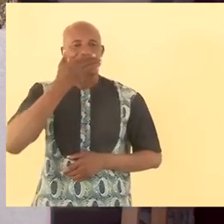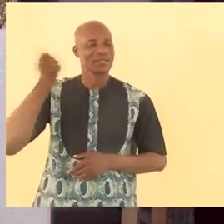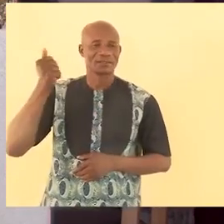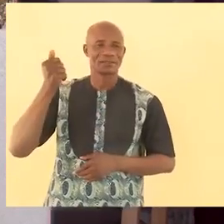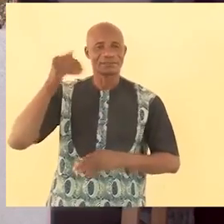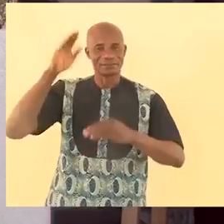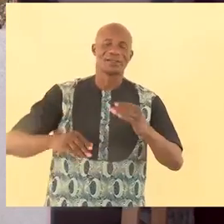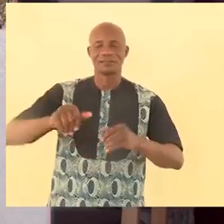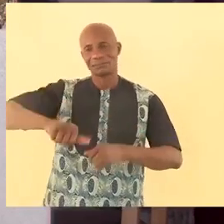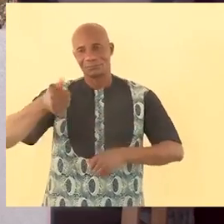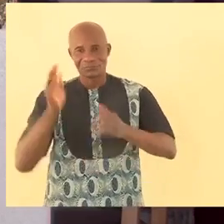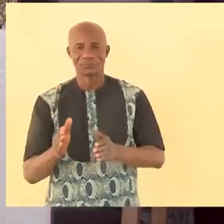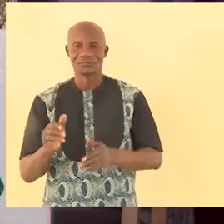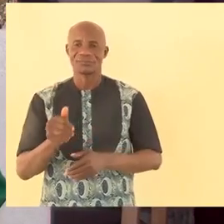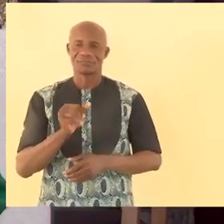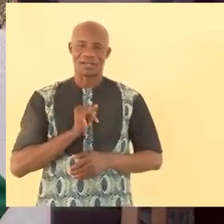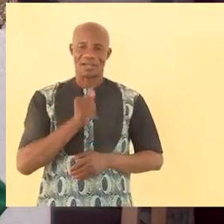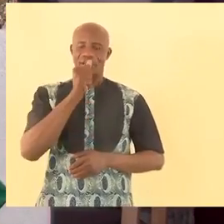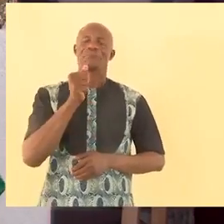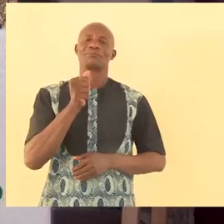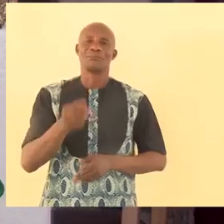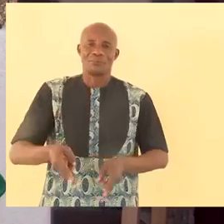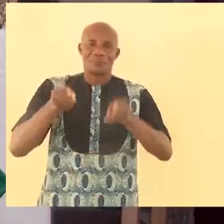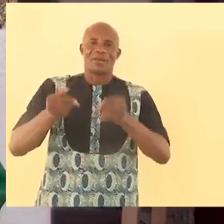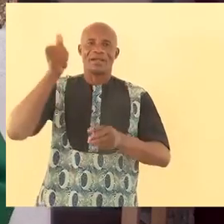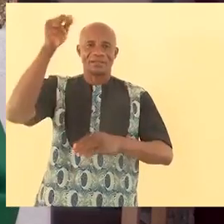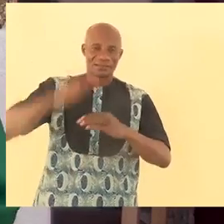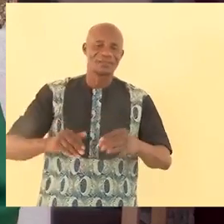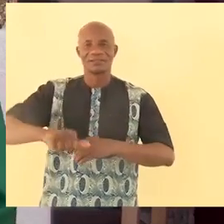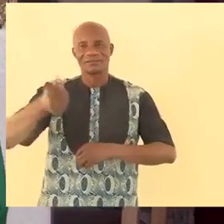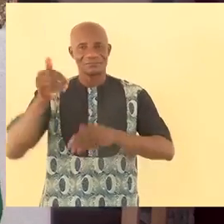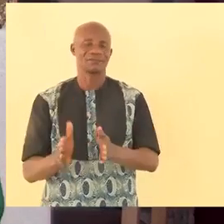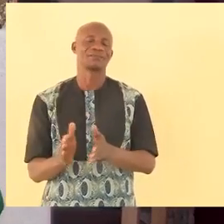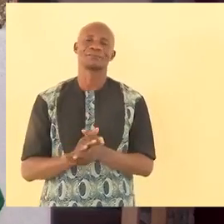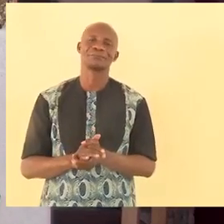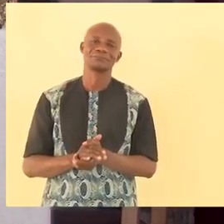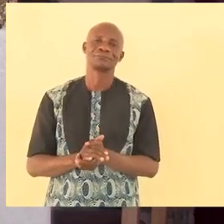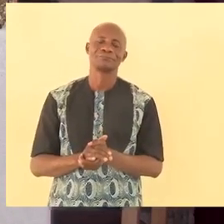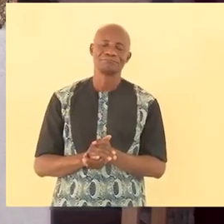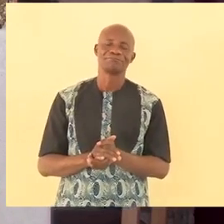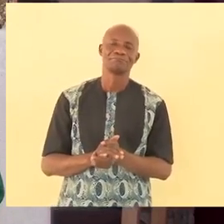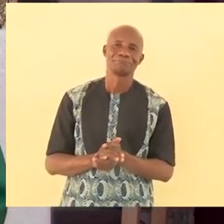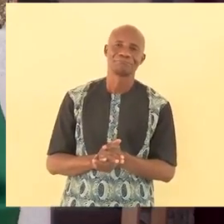I am better than others. I am higher than others. That's the blessing.